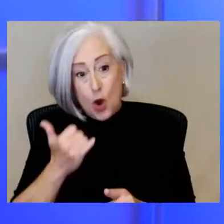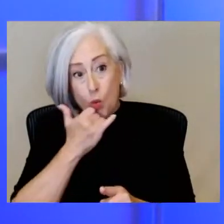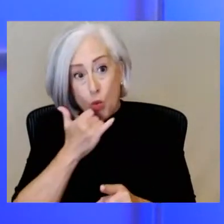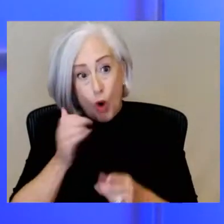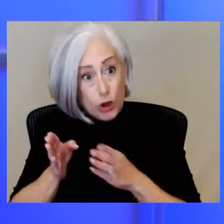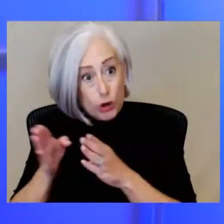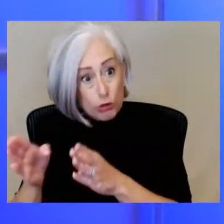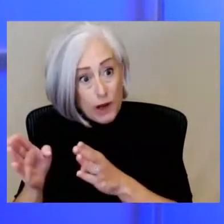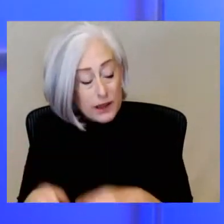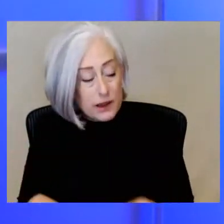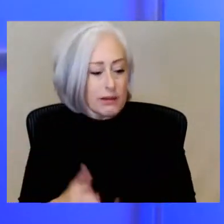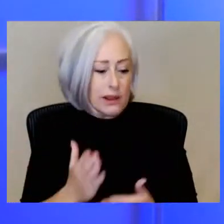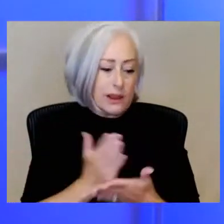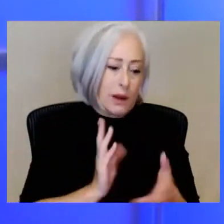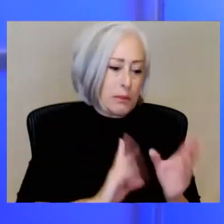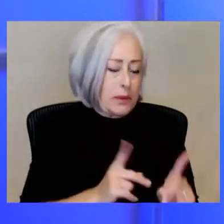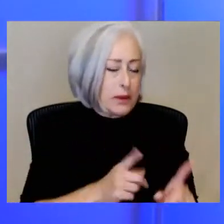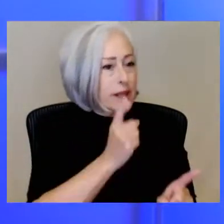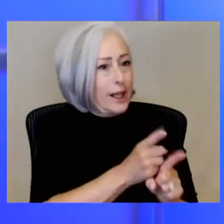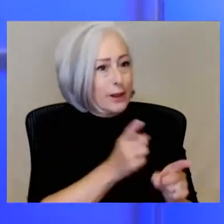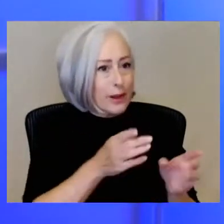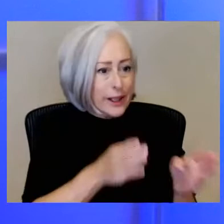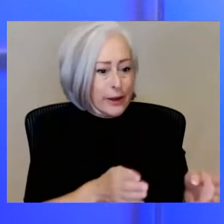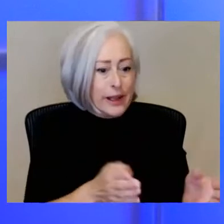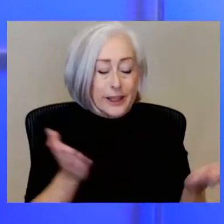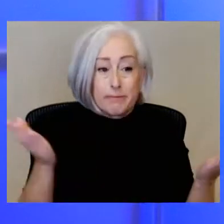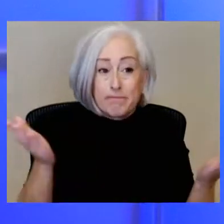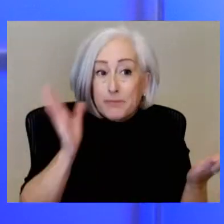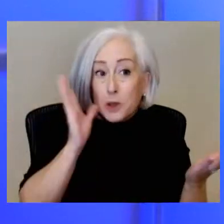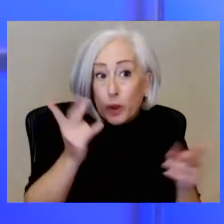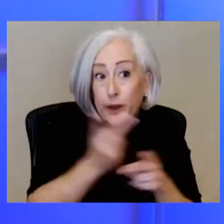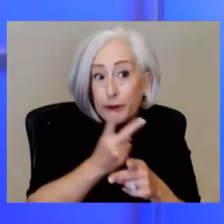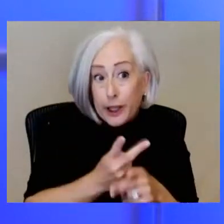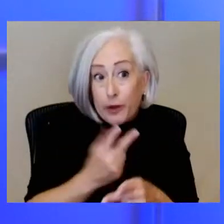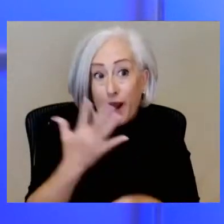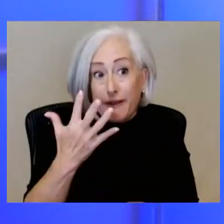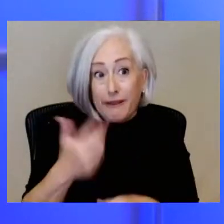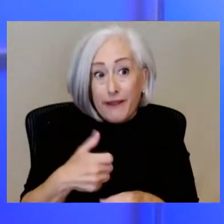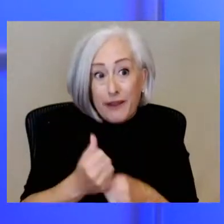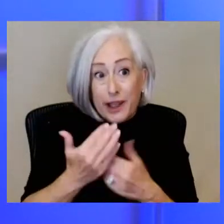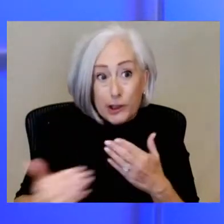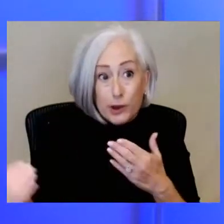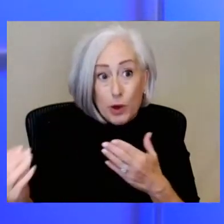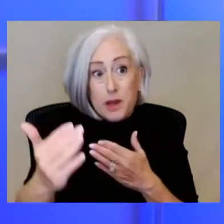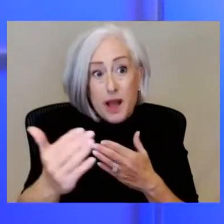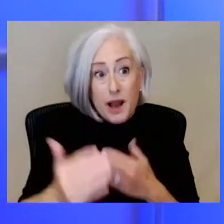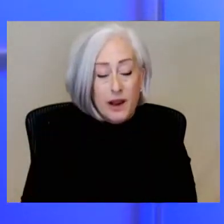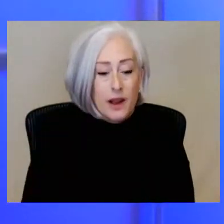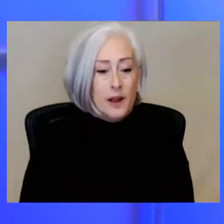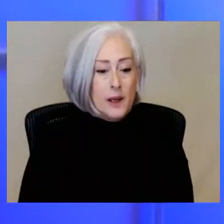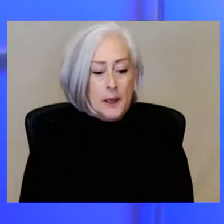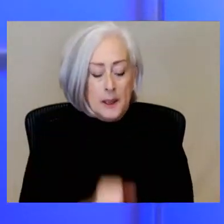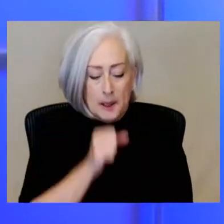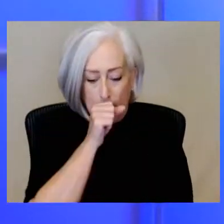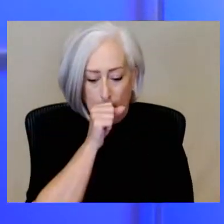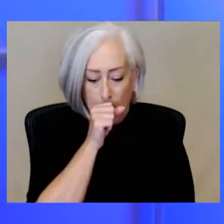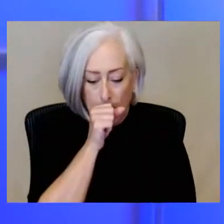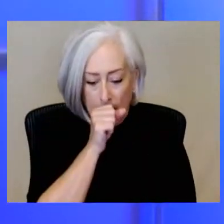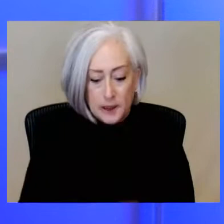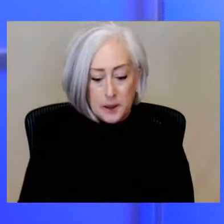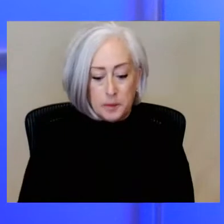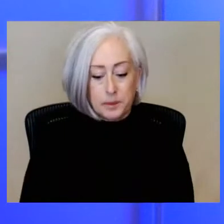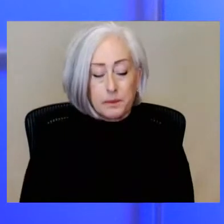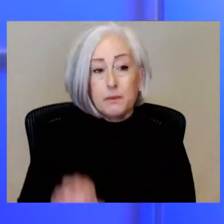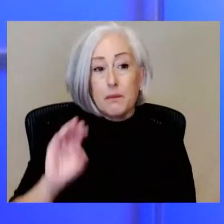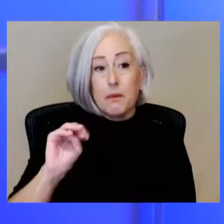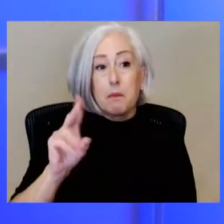It's out there. And another big thing that just recently happened was Medicare ruled on this drug and said, we're not